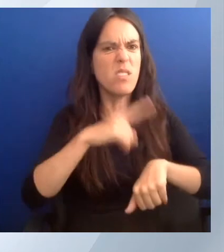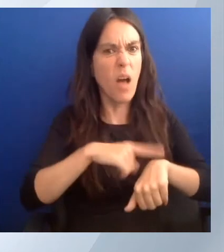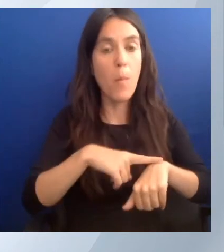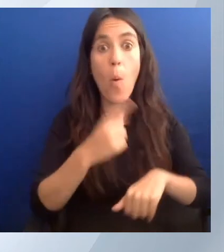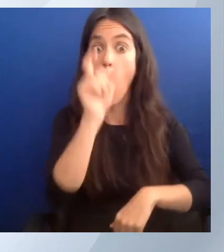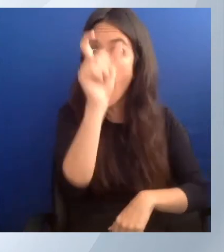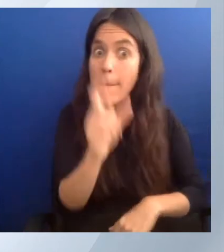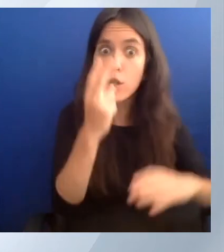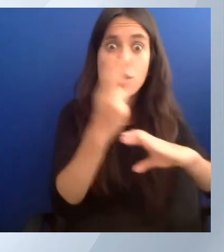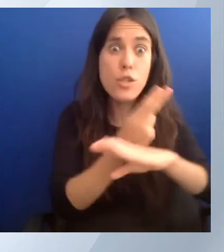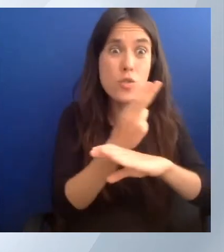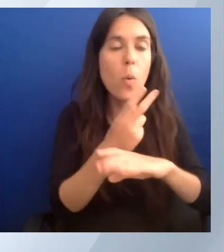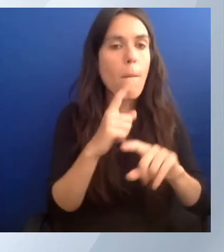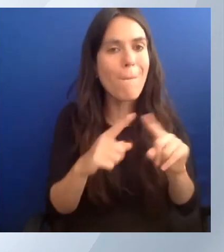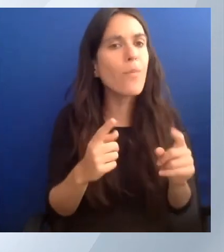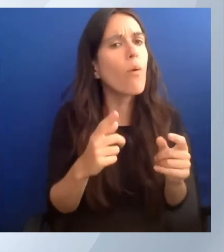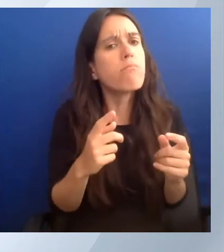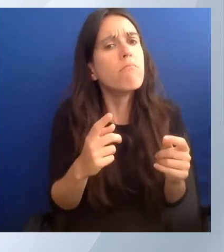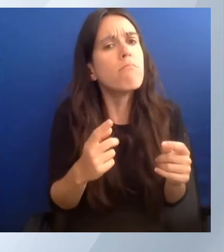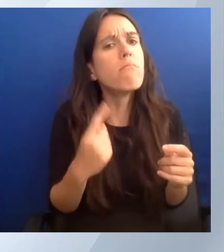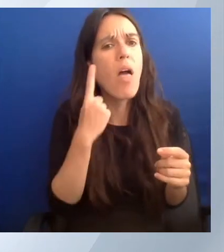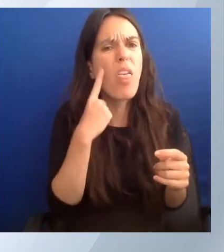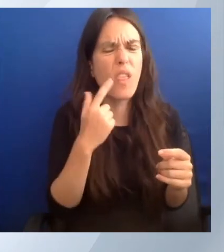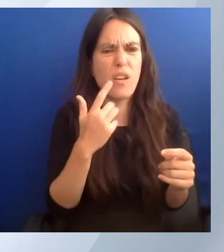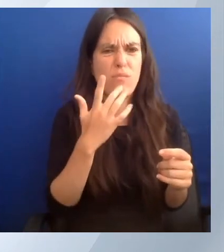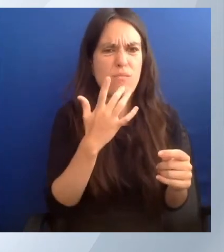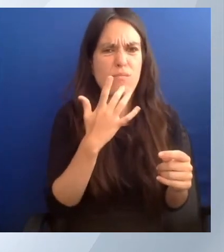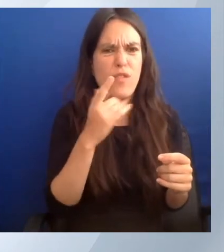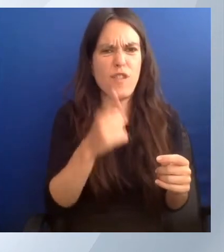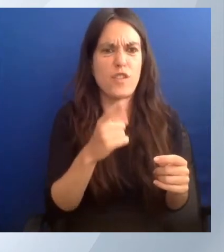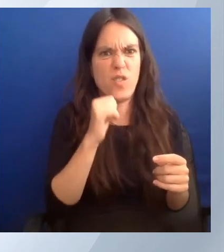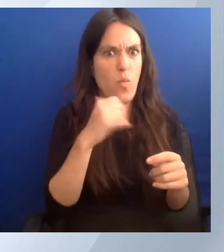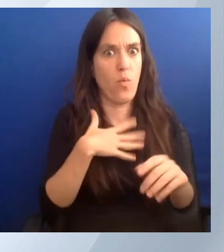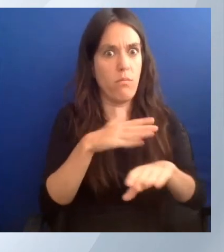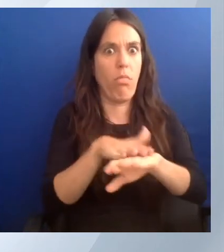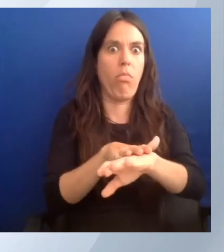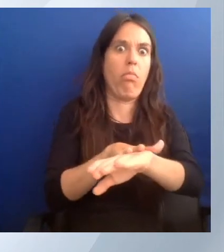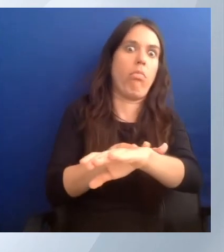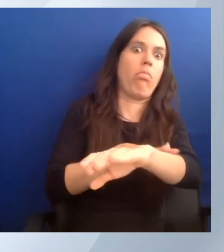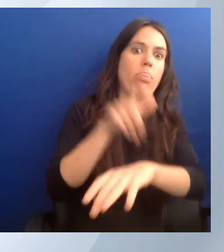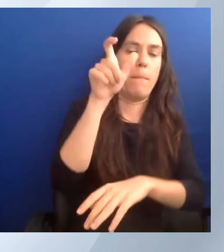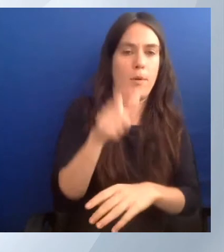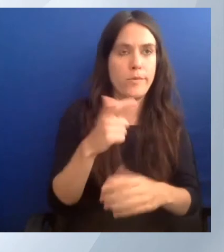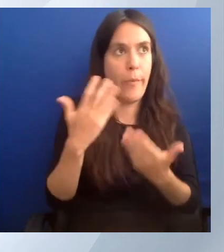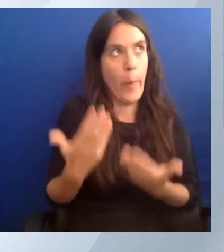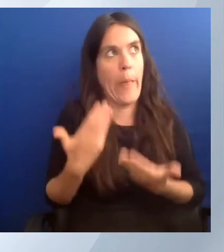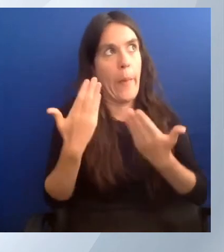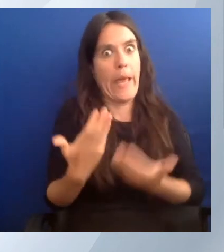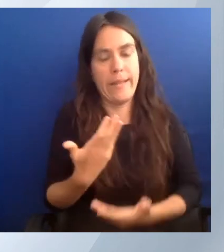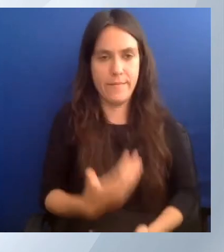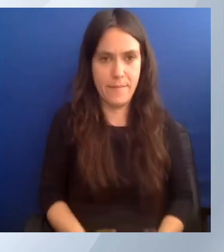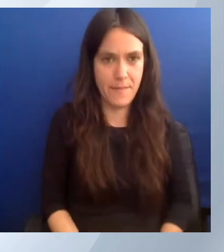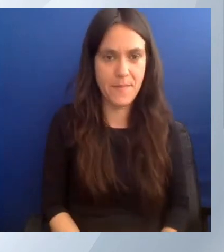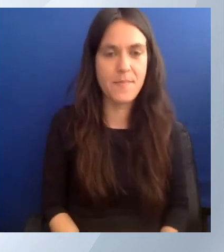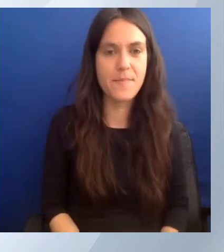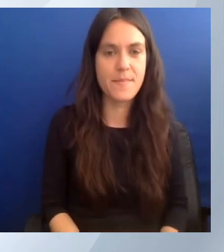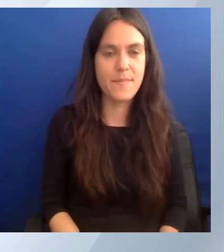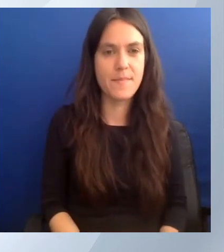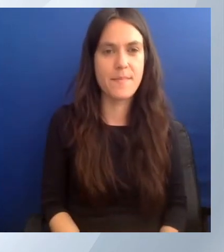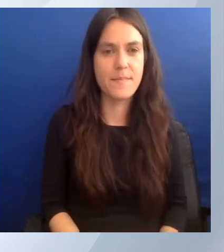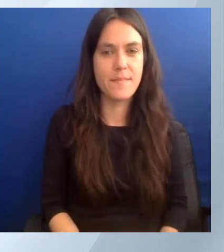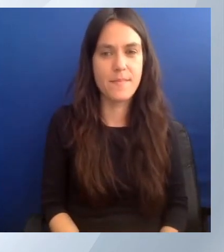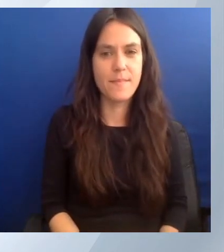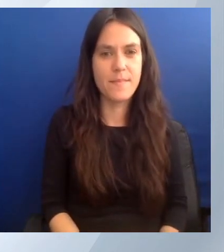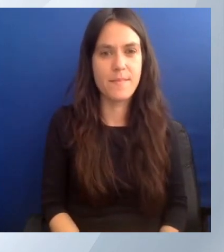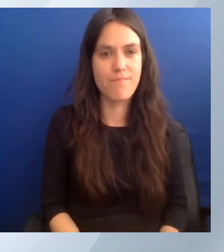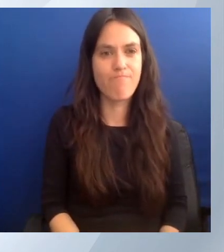your function is called, you don't want this kind of delay for your user. So that's deployed. Let's do a bit of